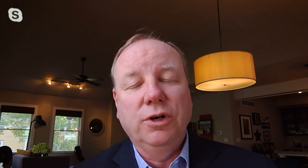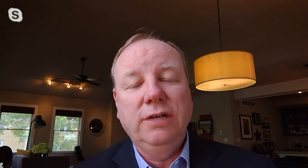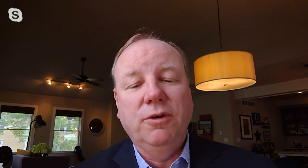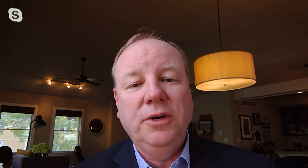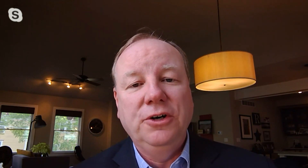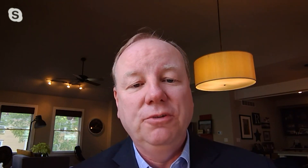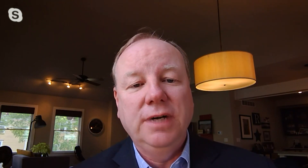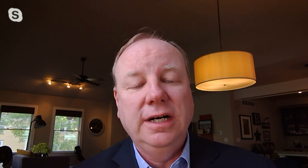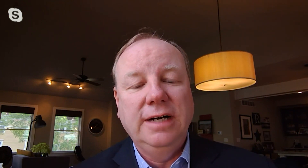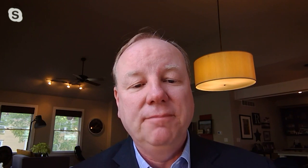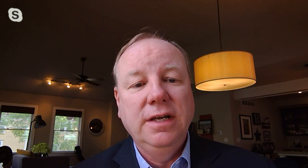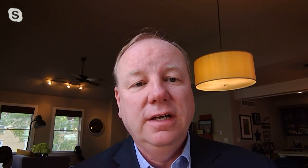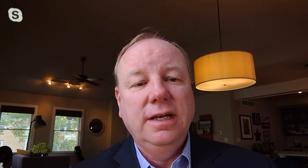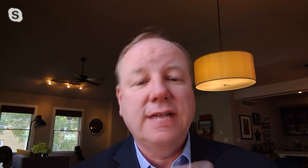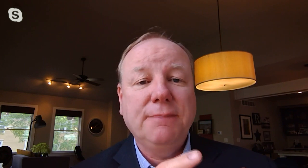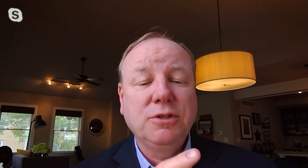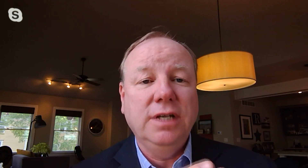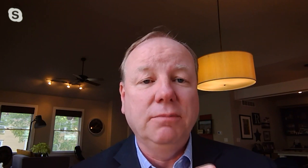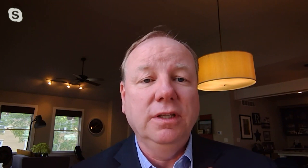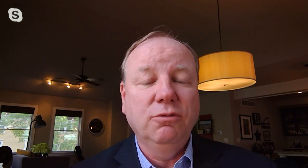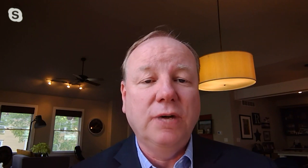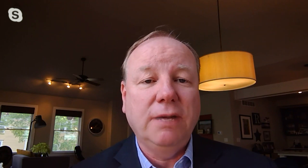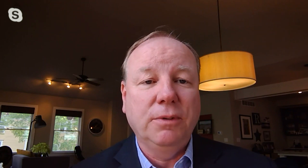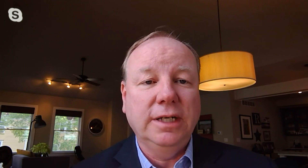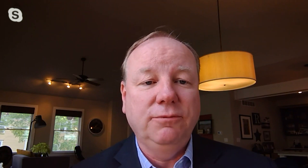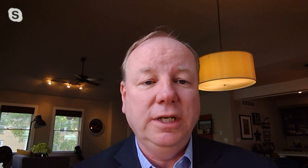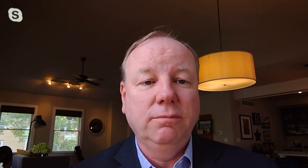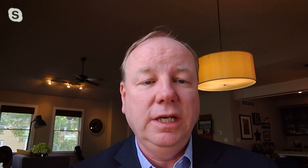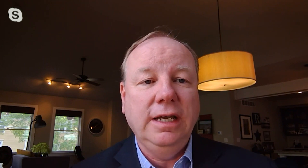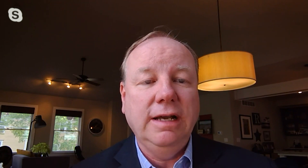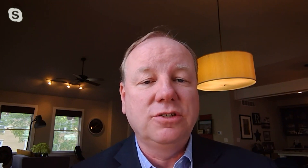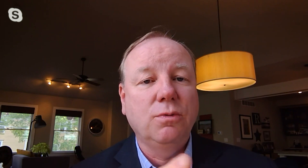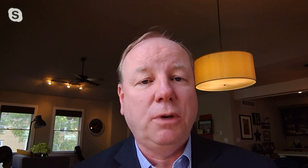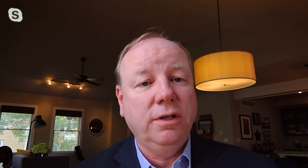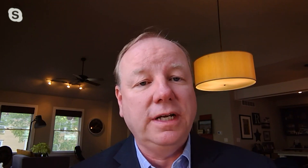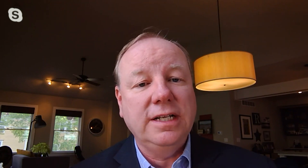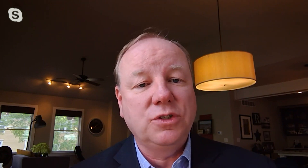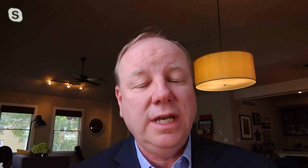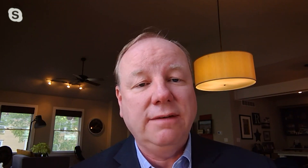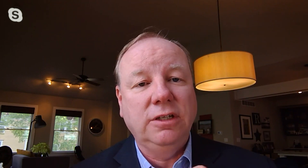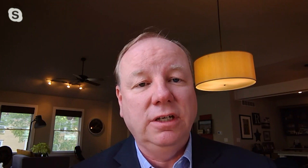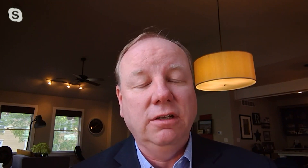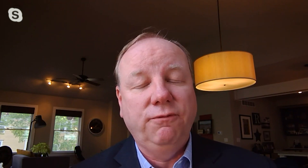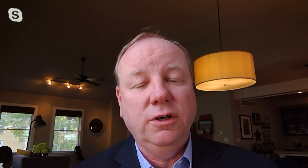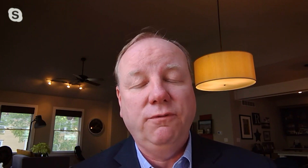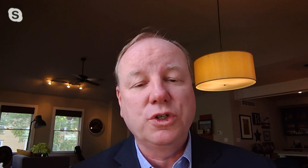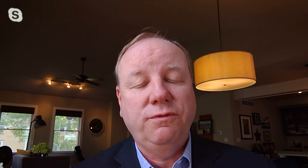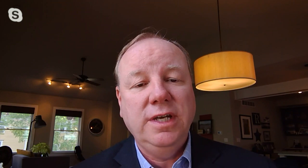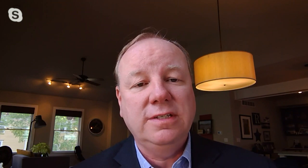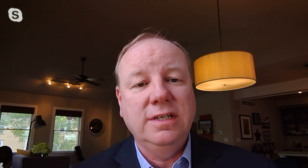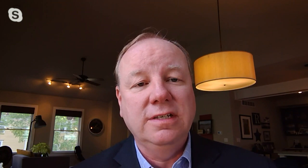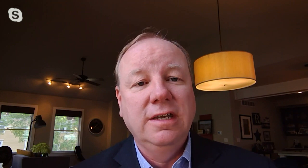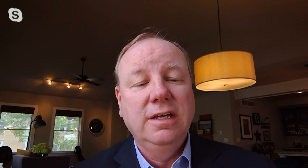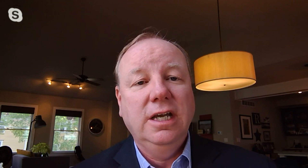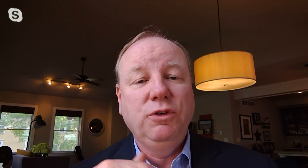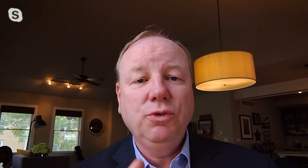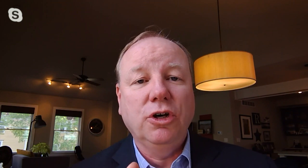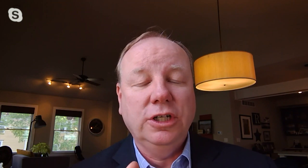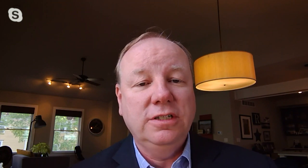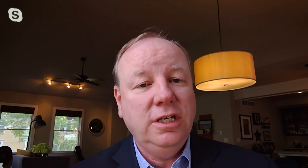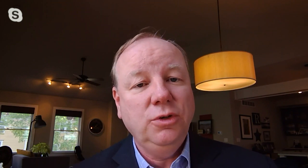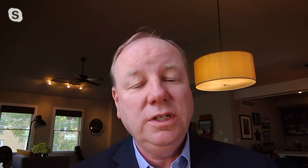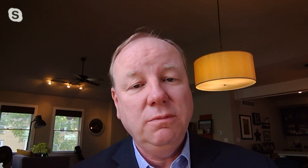look at how to think through this, our guidance, the 20 pages, really is at the highest level. And